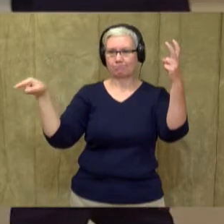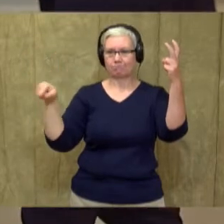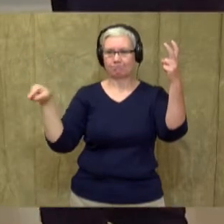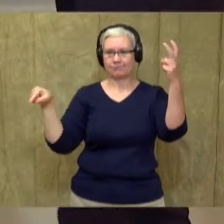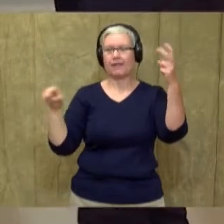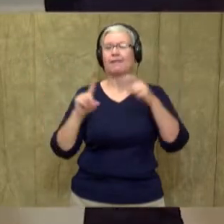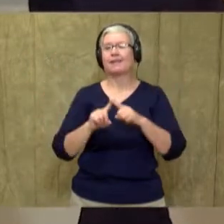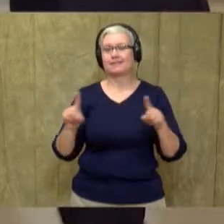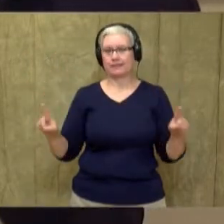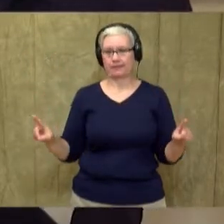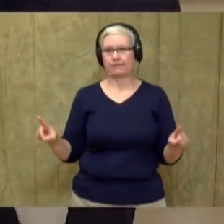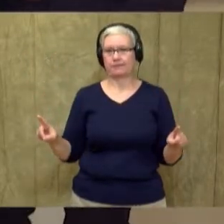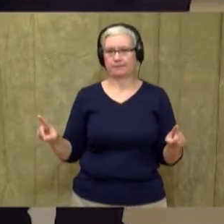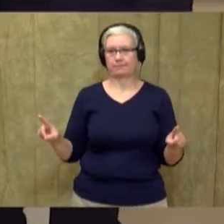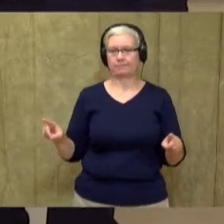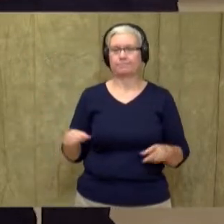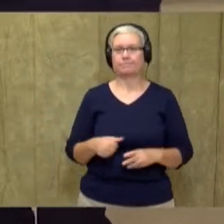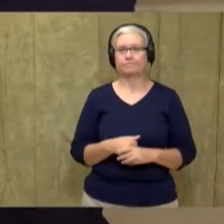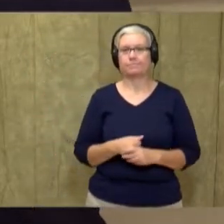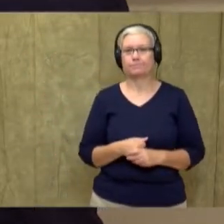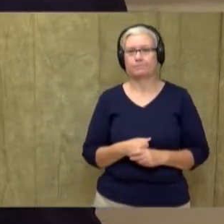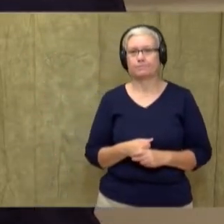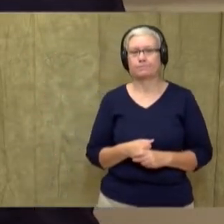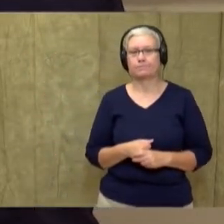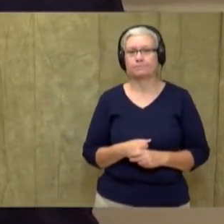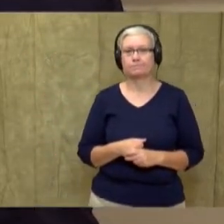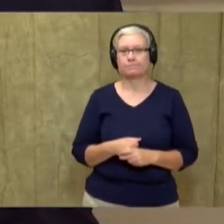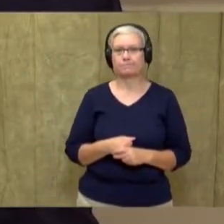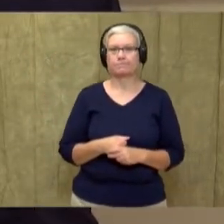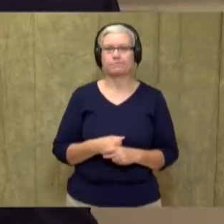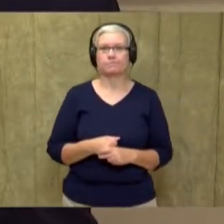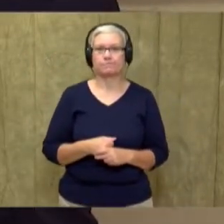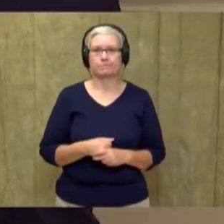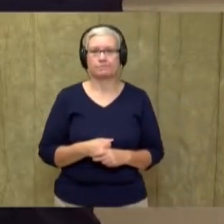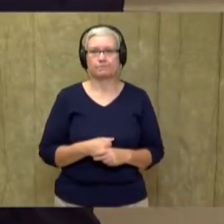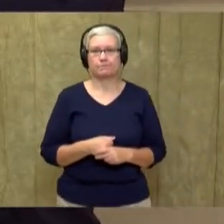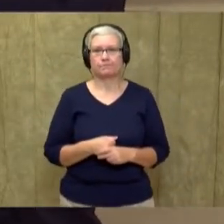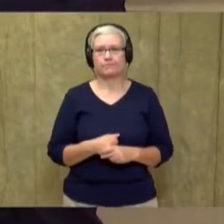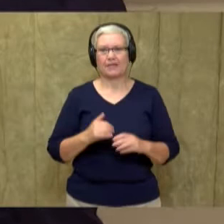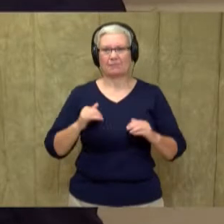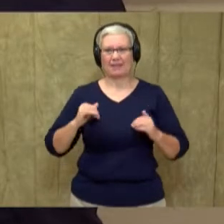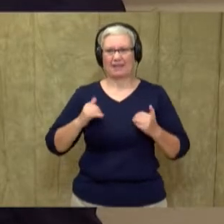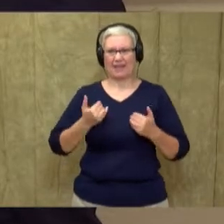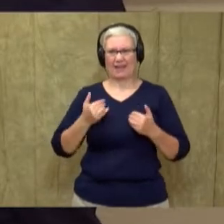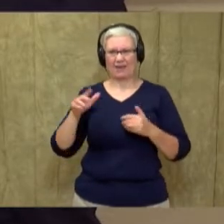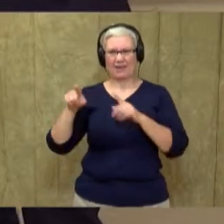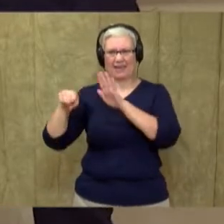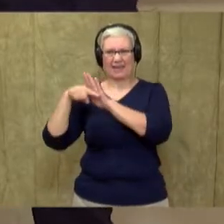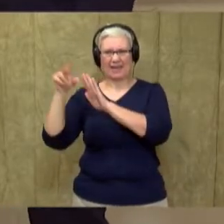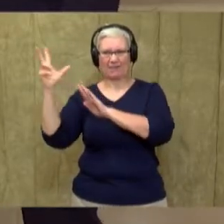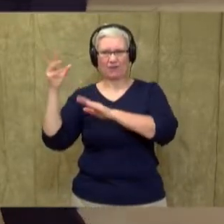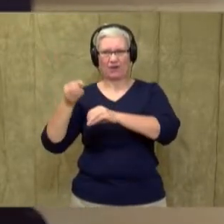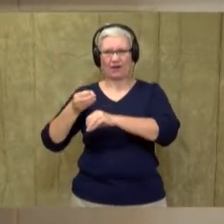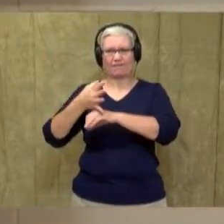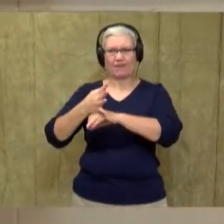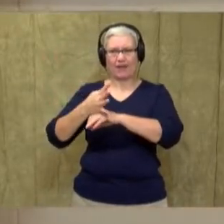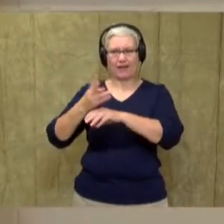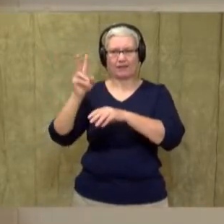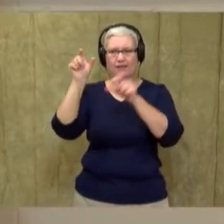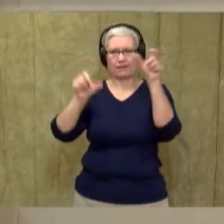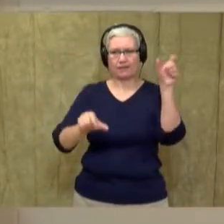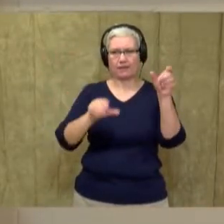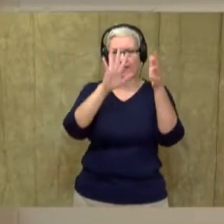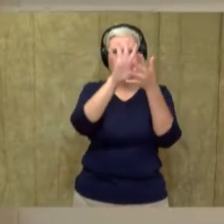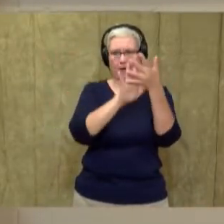a contrast to our original function just being x squared. So how does that affect our two tables? If I'm looking